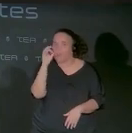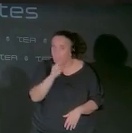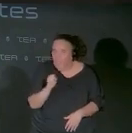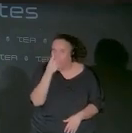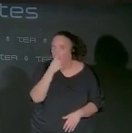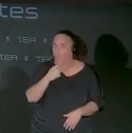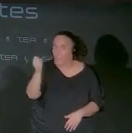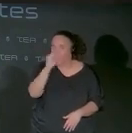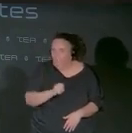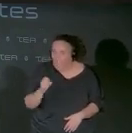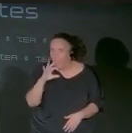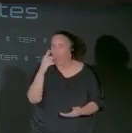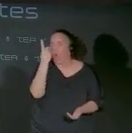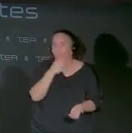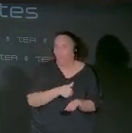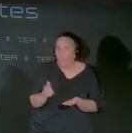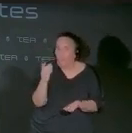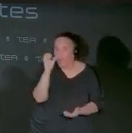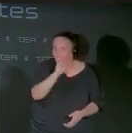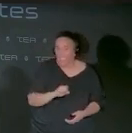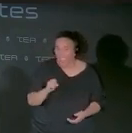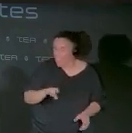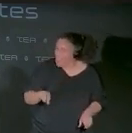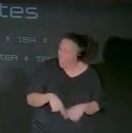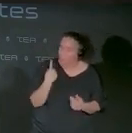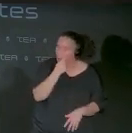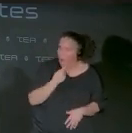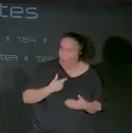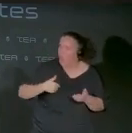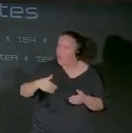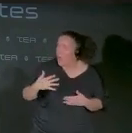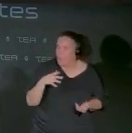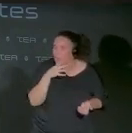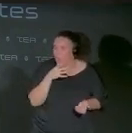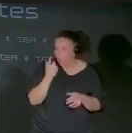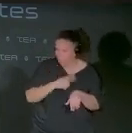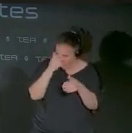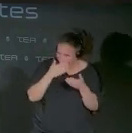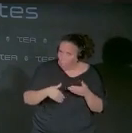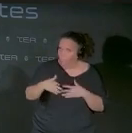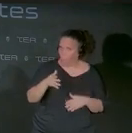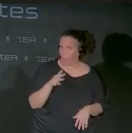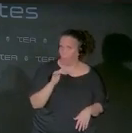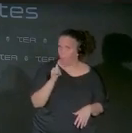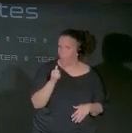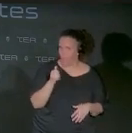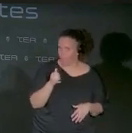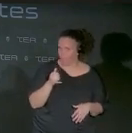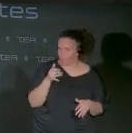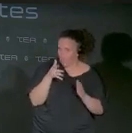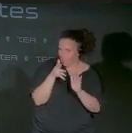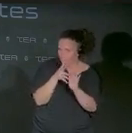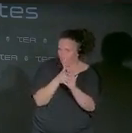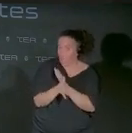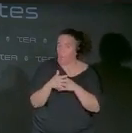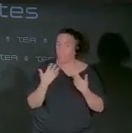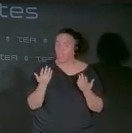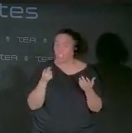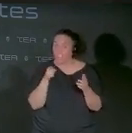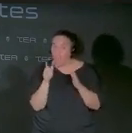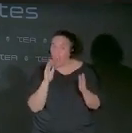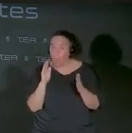point, those little AI characters are going to be as smart as us or smarter than us. We have to